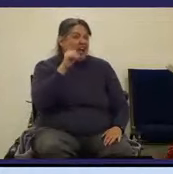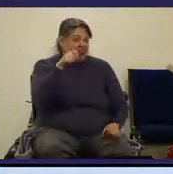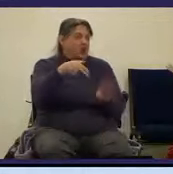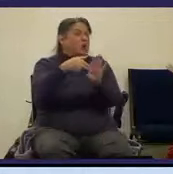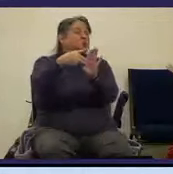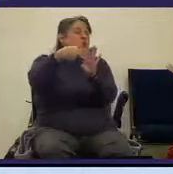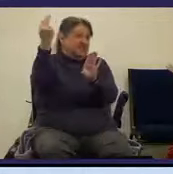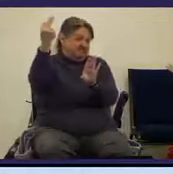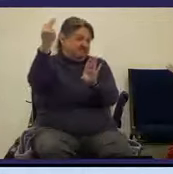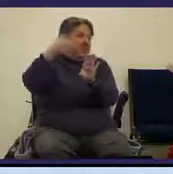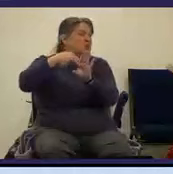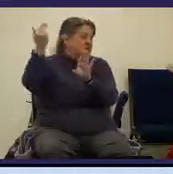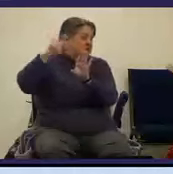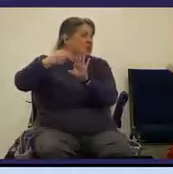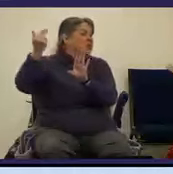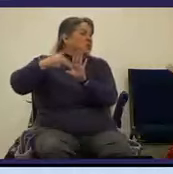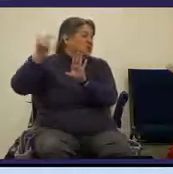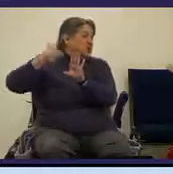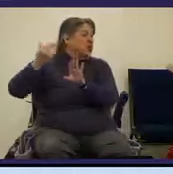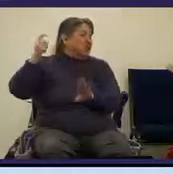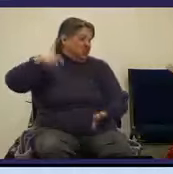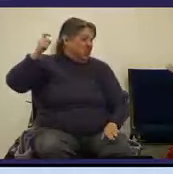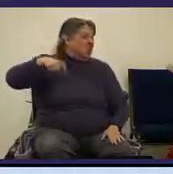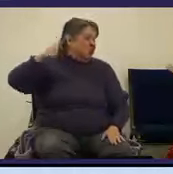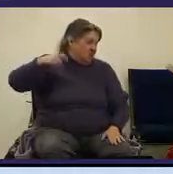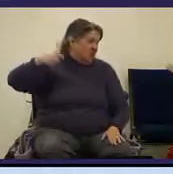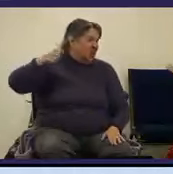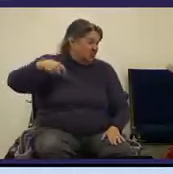reasons why God should disown me and why God should